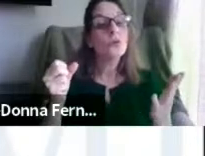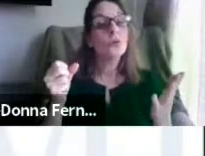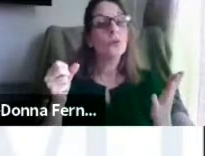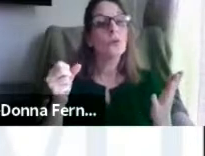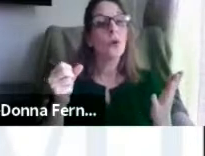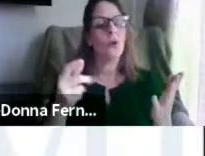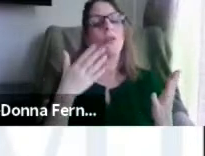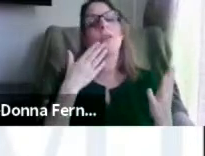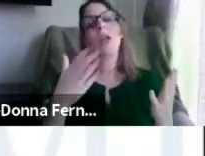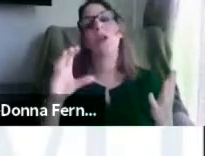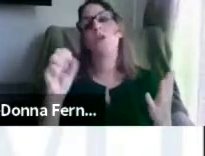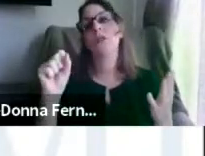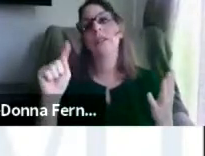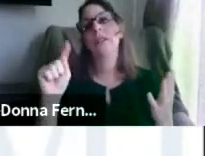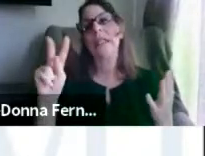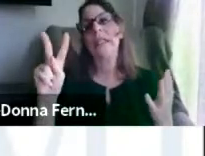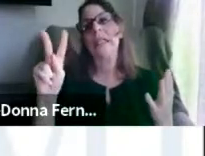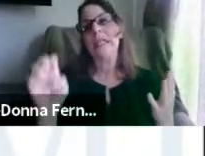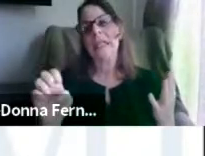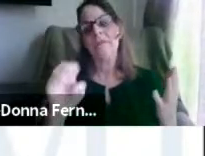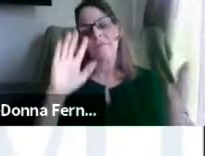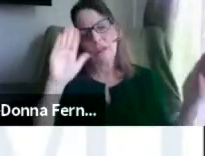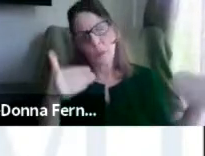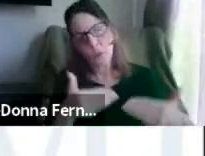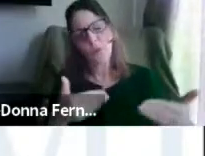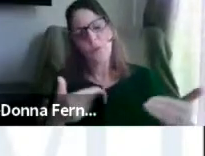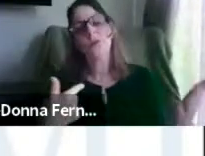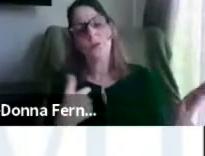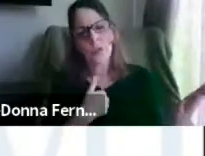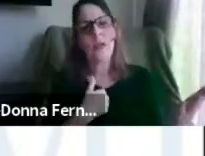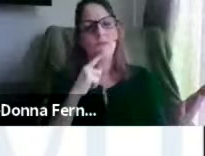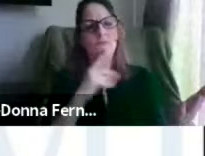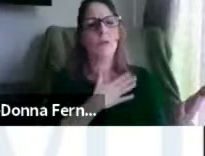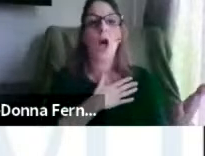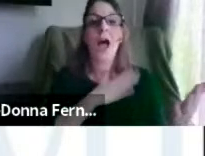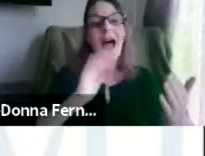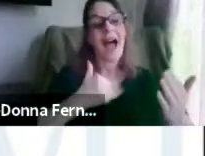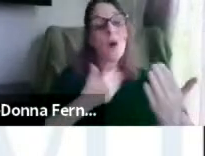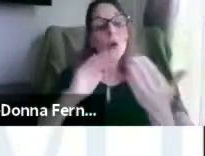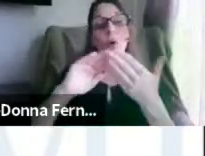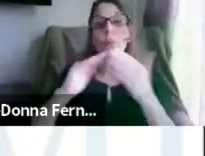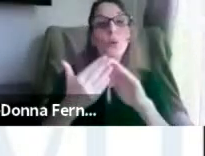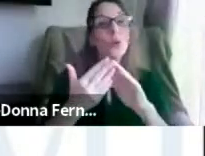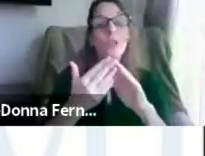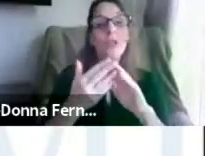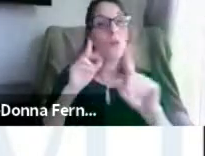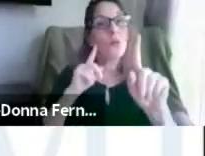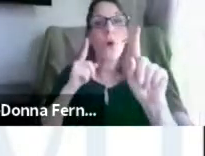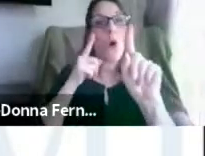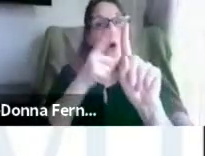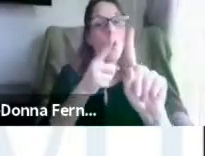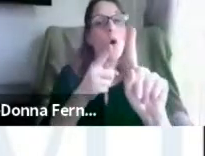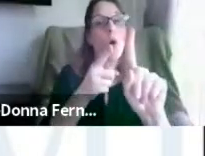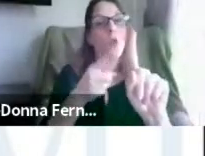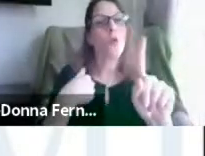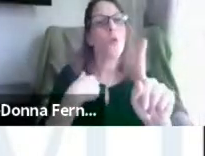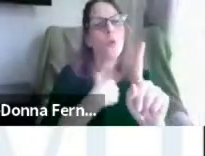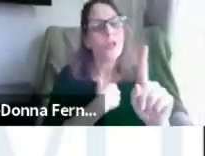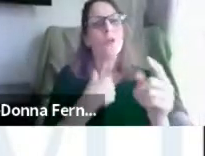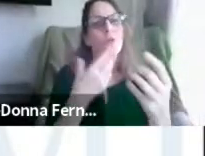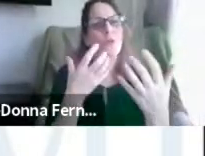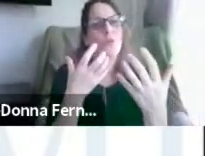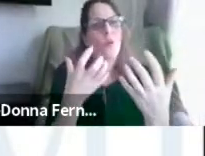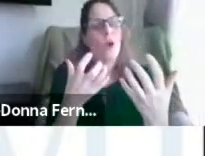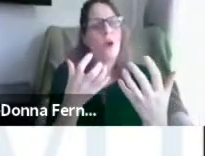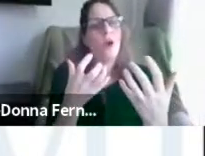again, thank you, Steve, for the introduction. I really appreciate it. The community goal that we're trying to develop is that we want to come in contact